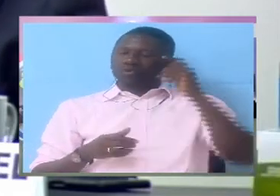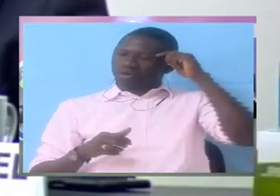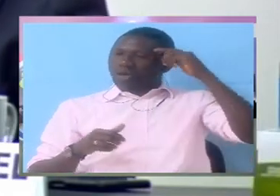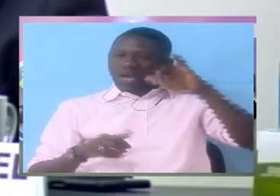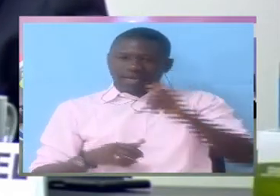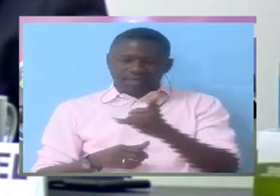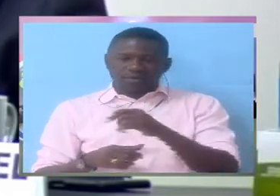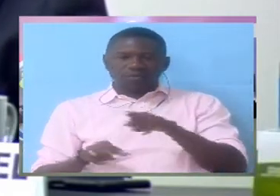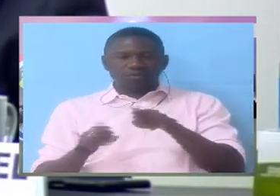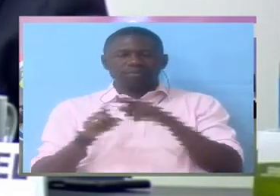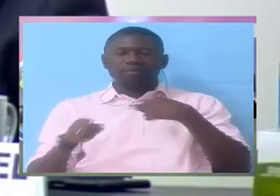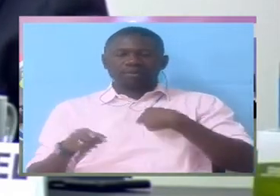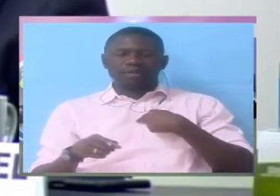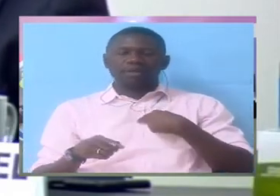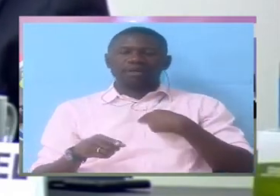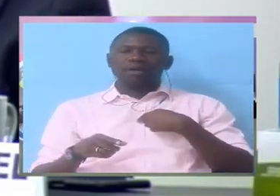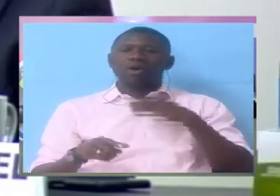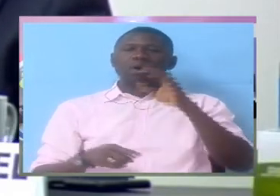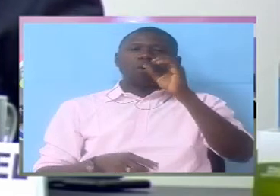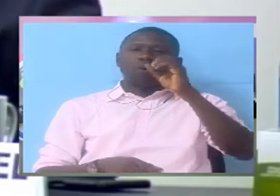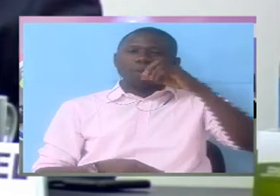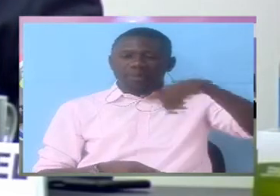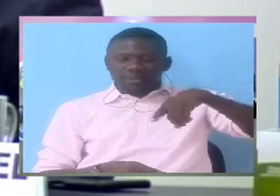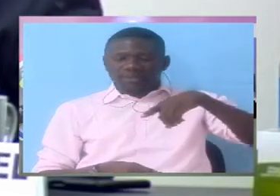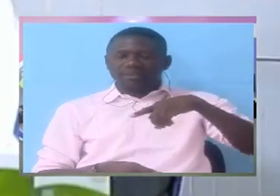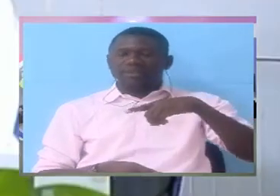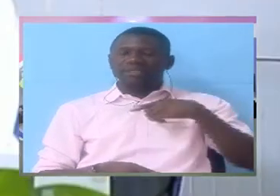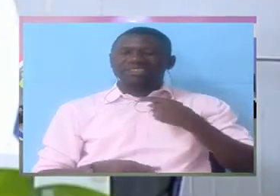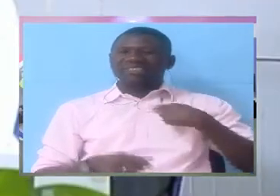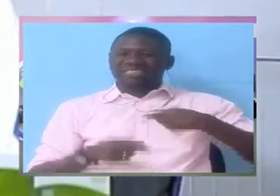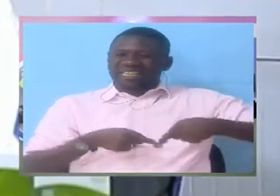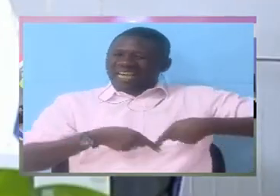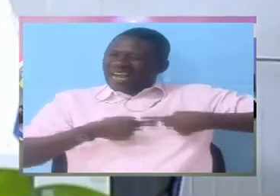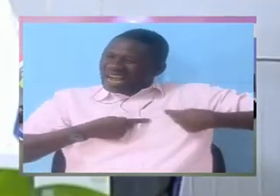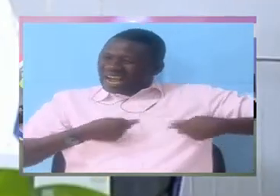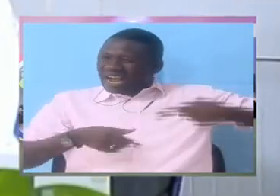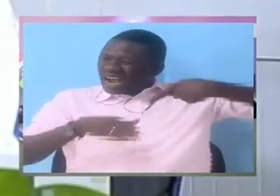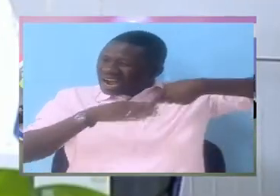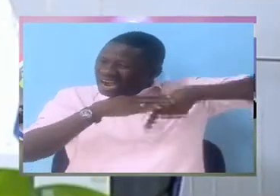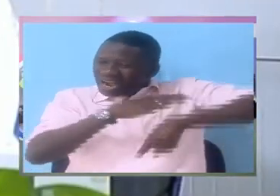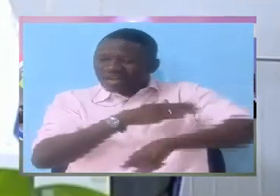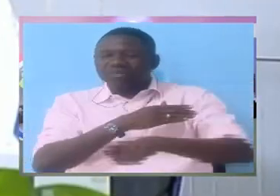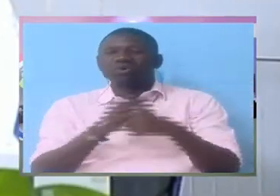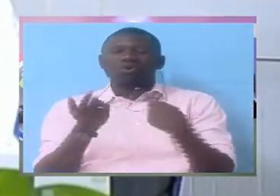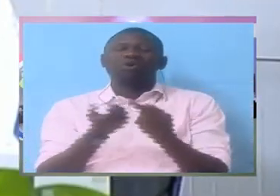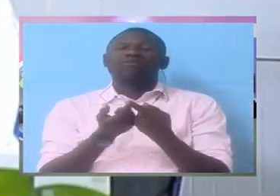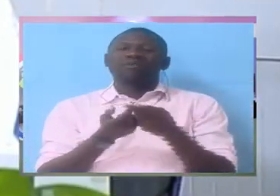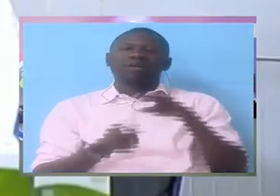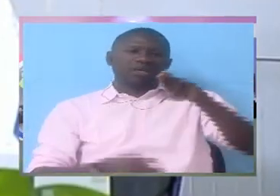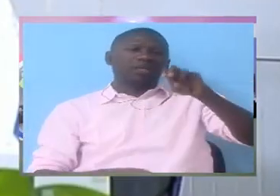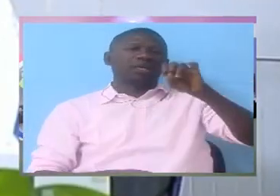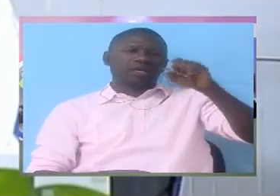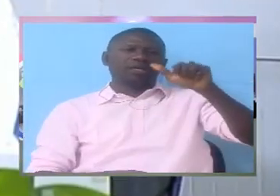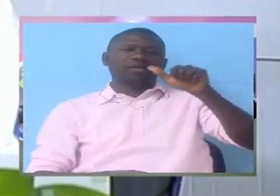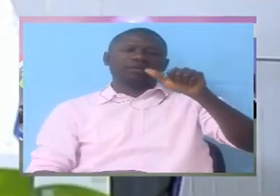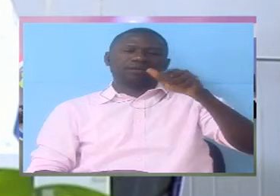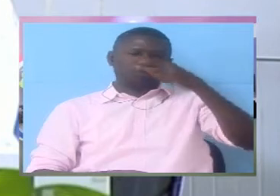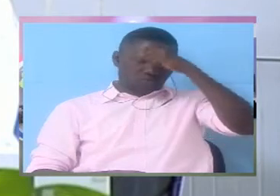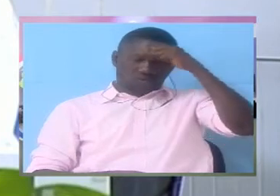of NIA activities. But if son number ko niko operations wo be NIA fangolo jusukun wala kom